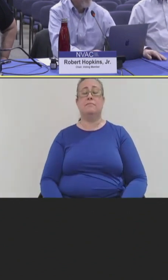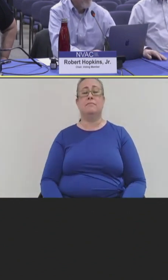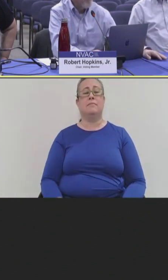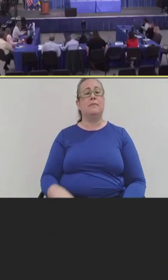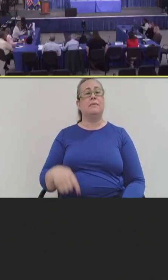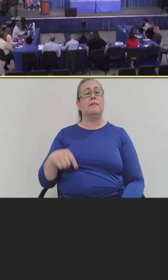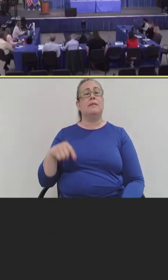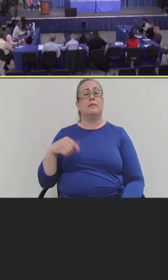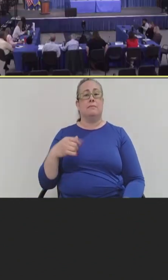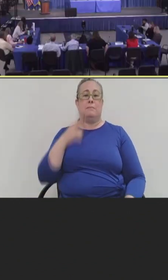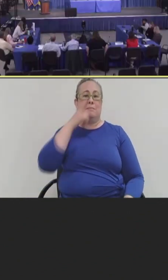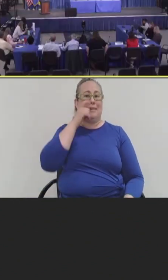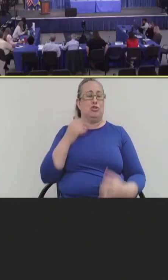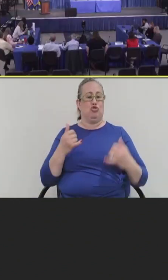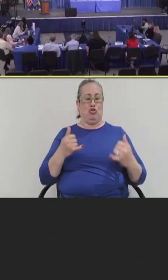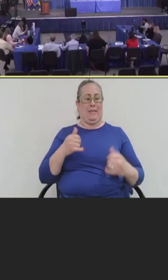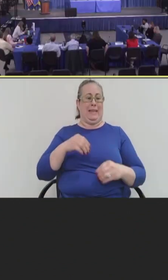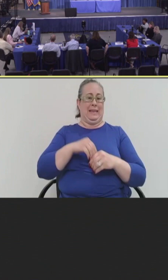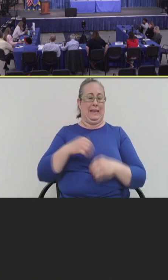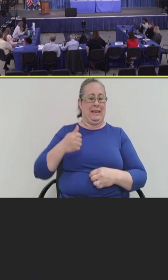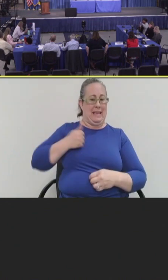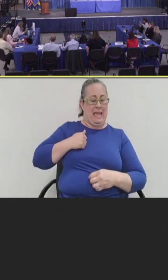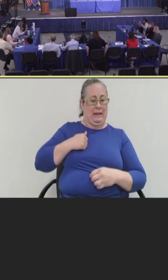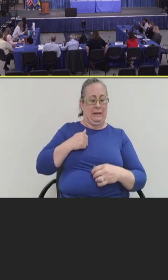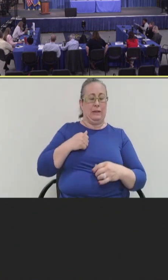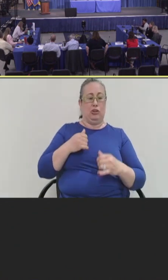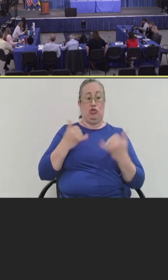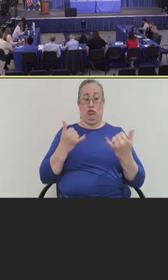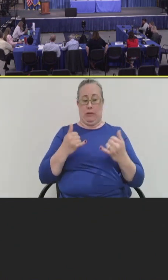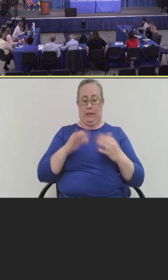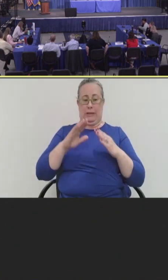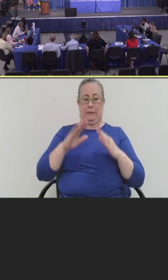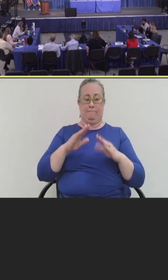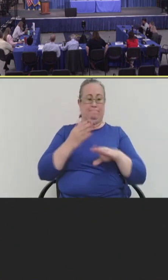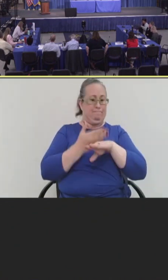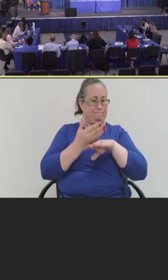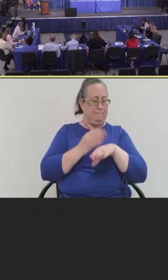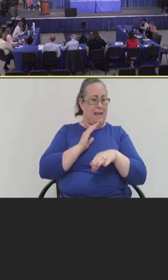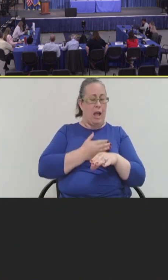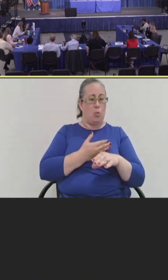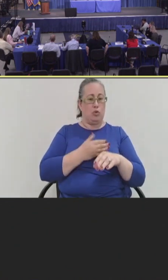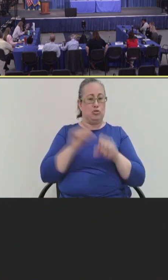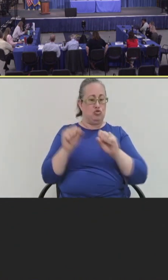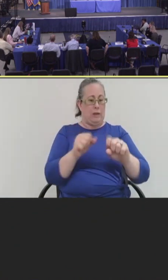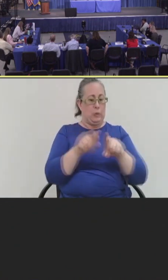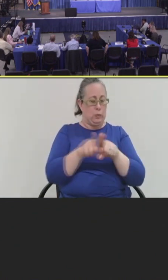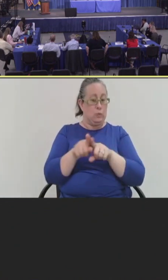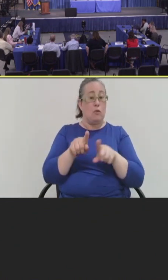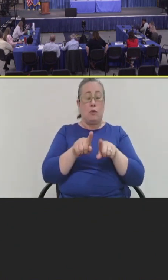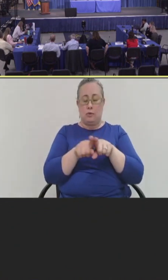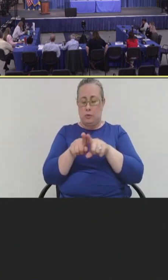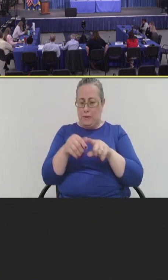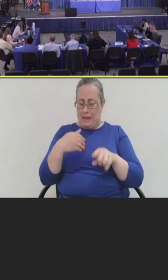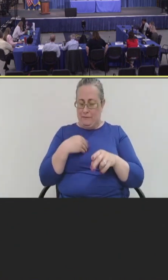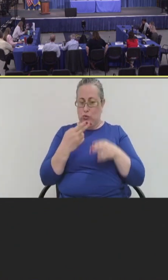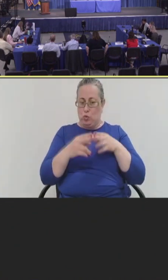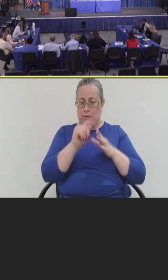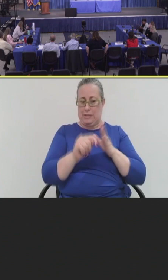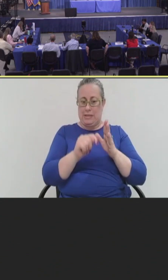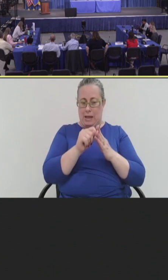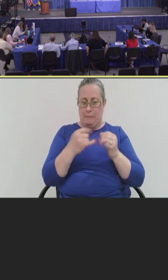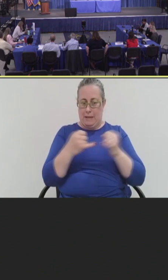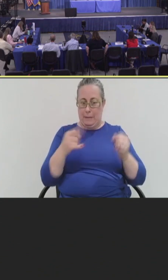we're currently in Canada redoing our strategy as well. And we also have some short timelines because the